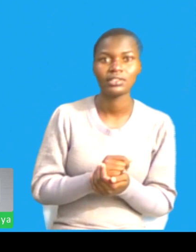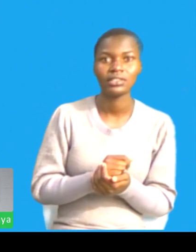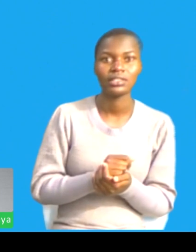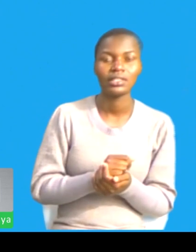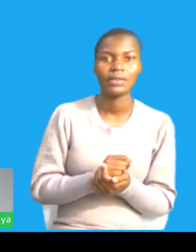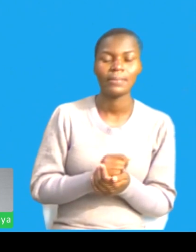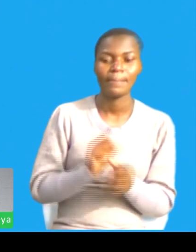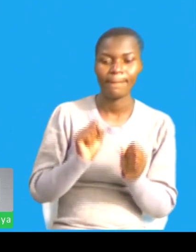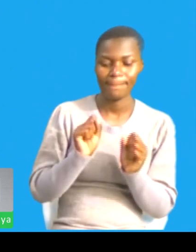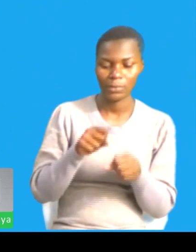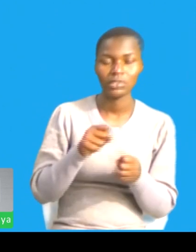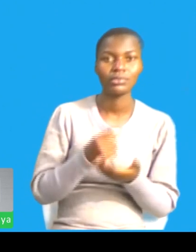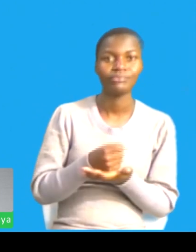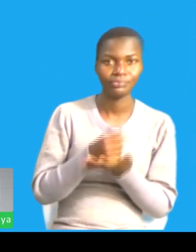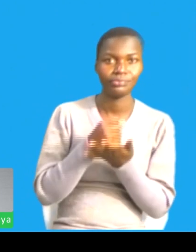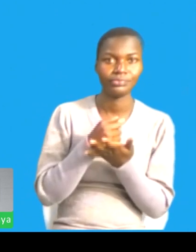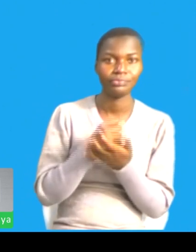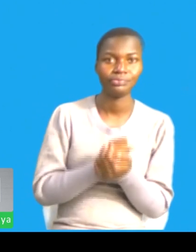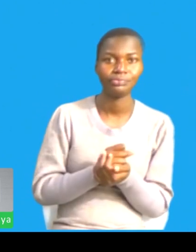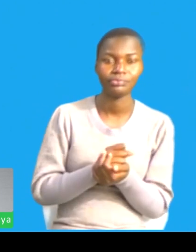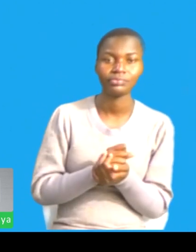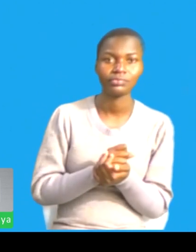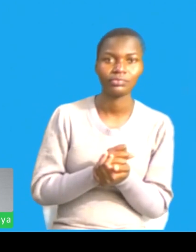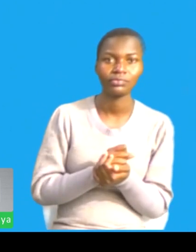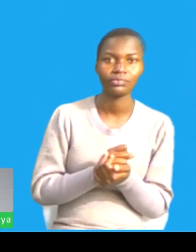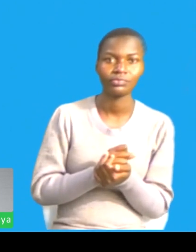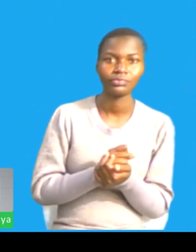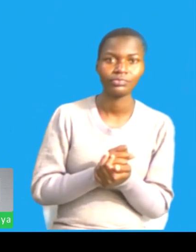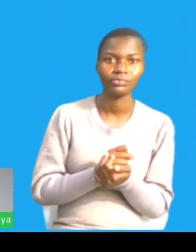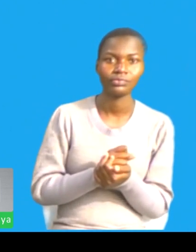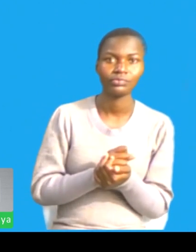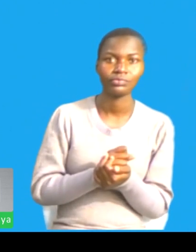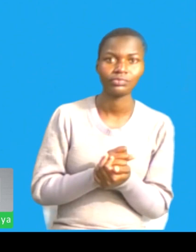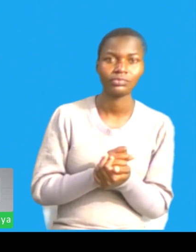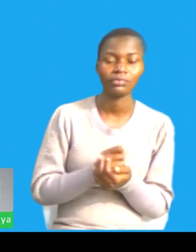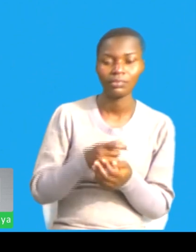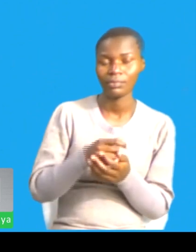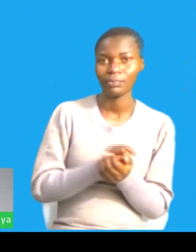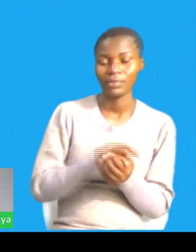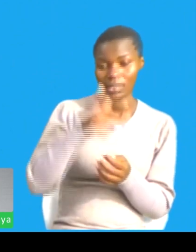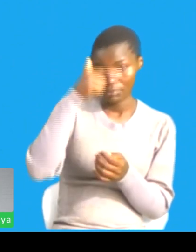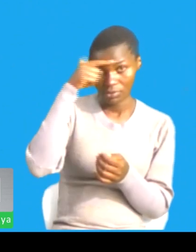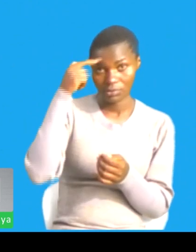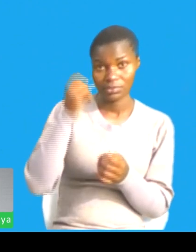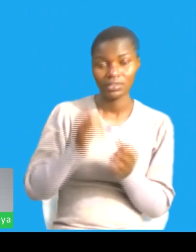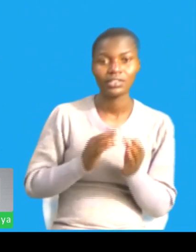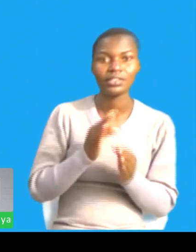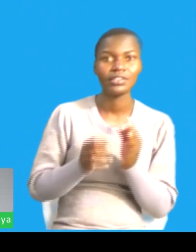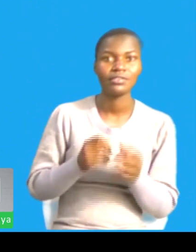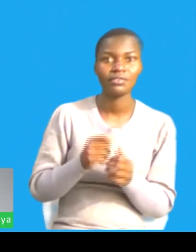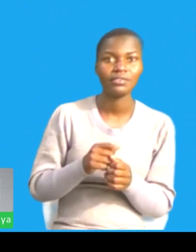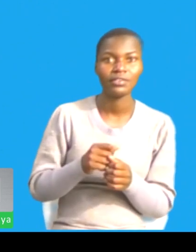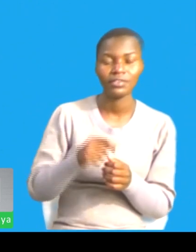to be an independent commission, waingilie watoe tuone hiyo pesa ilizama, because kama EACC haijaelewa that